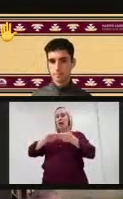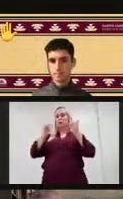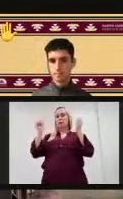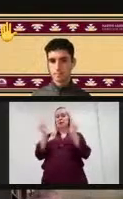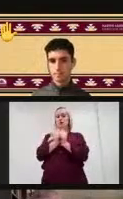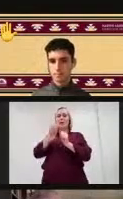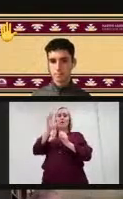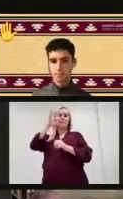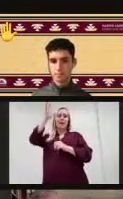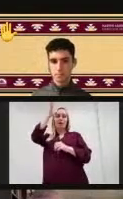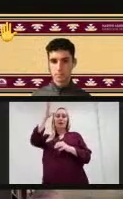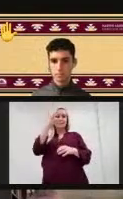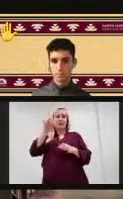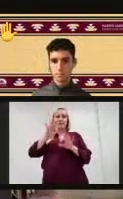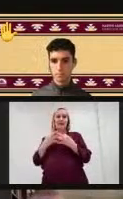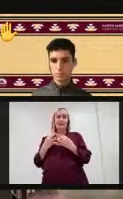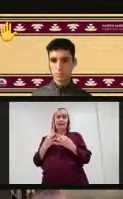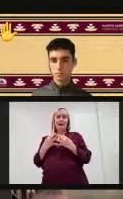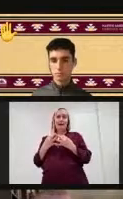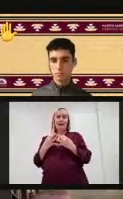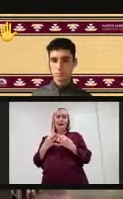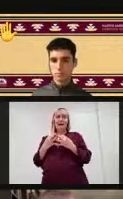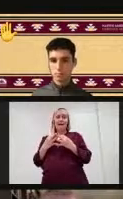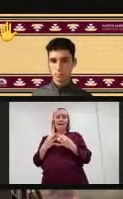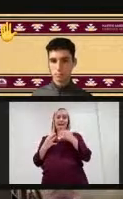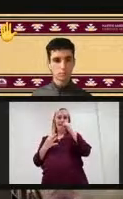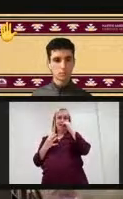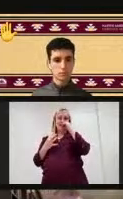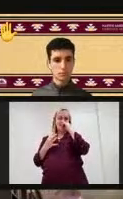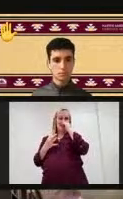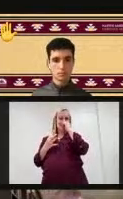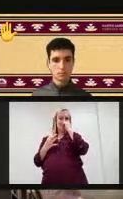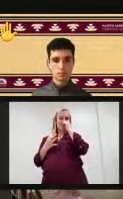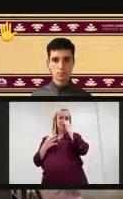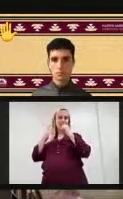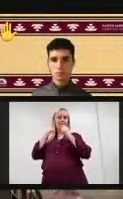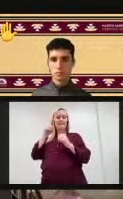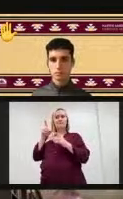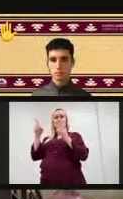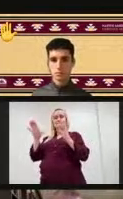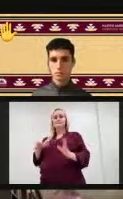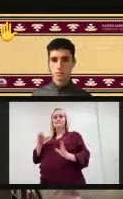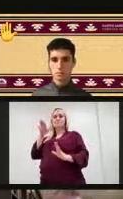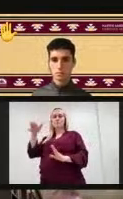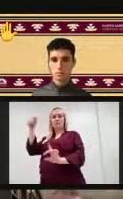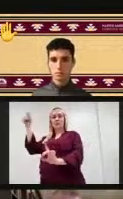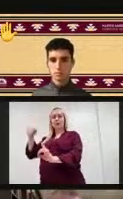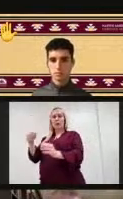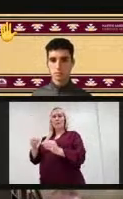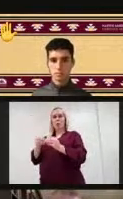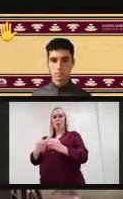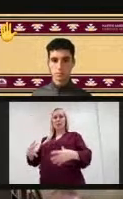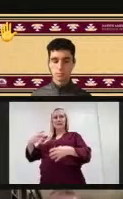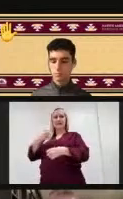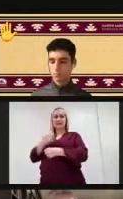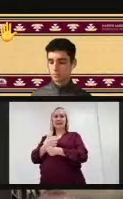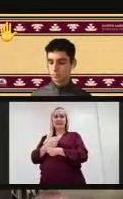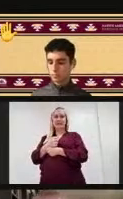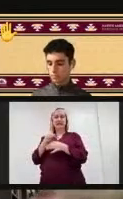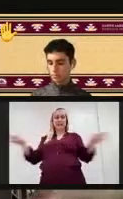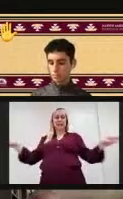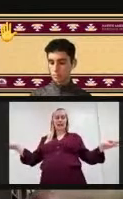families, to Director Salazar's point, and just kind of make it a more concise